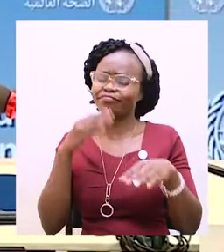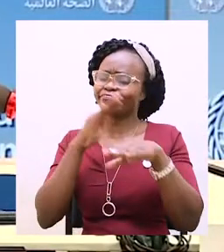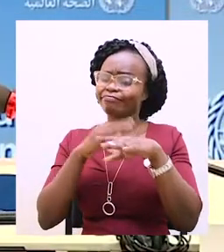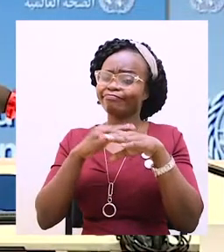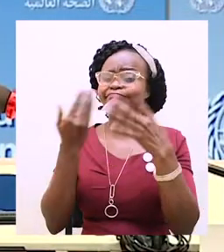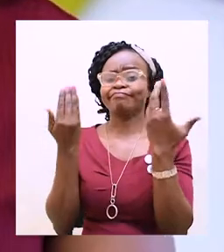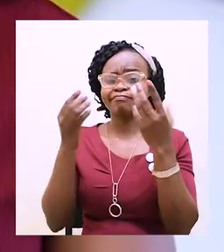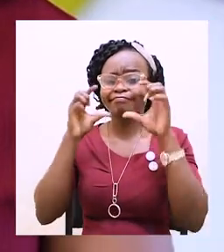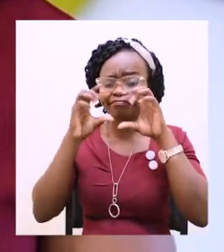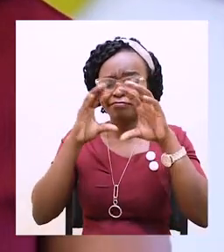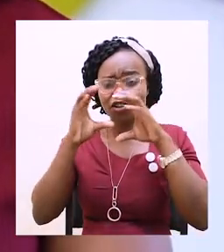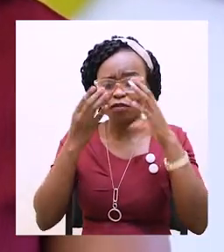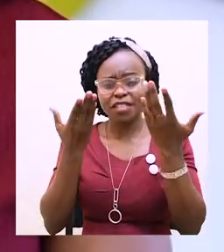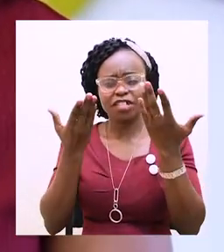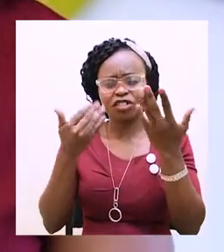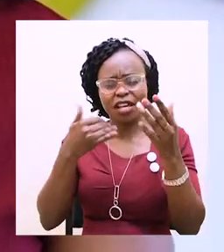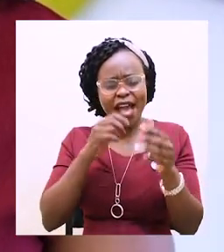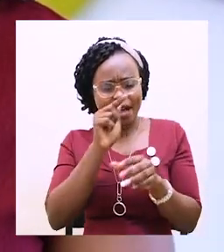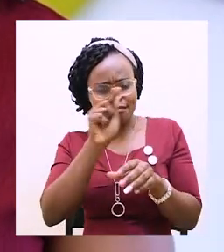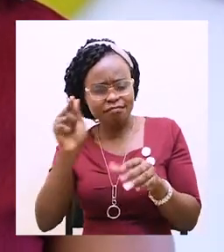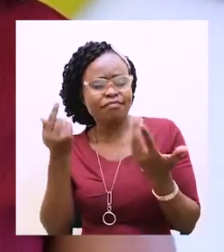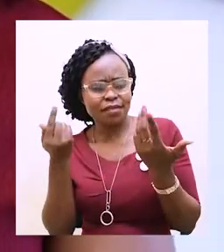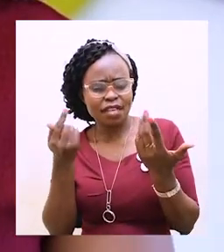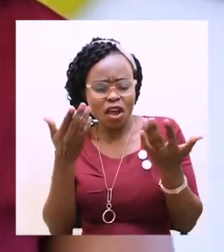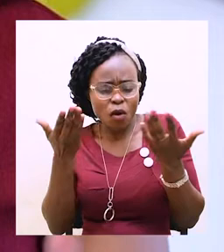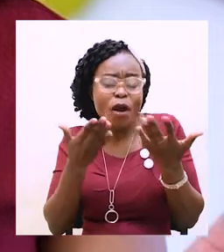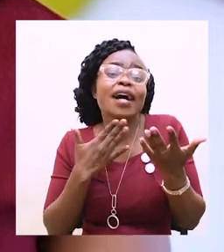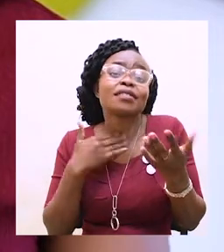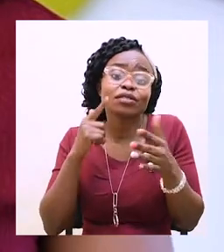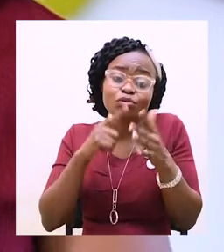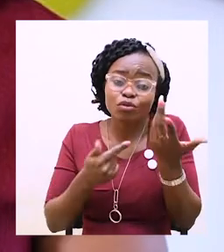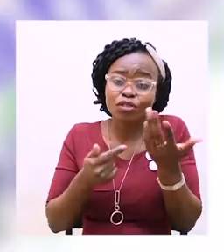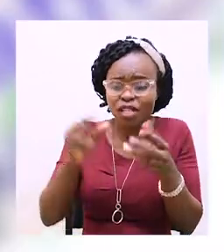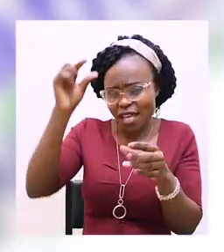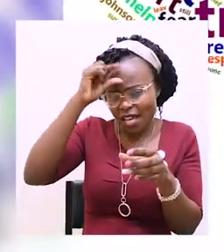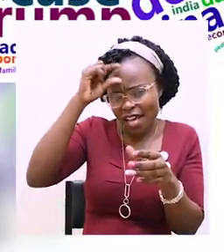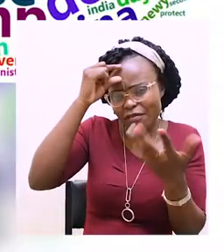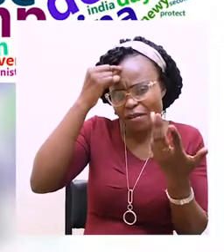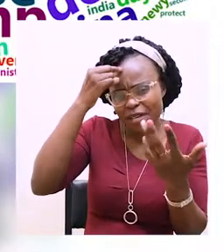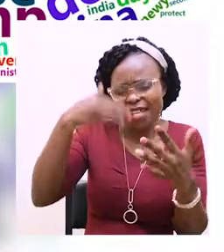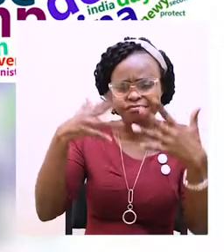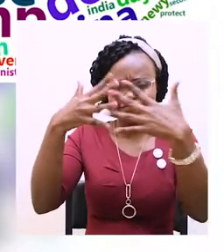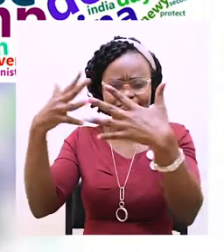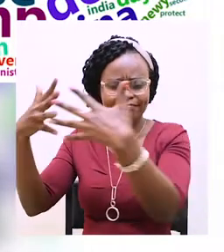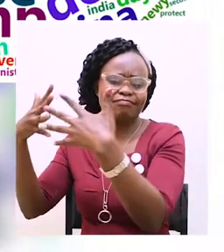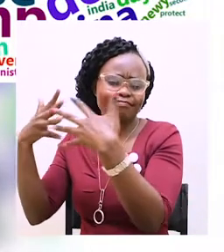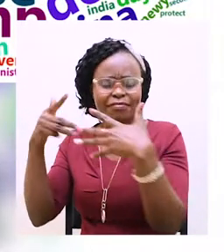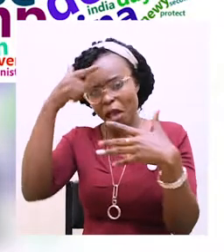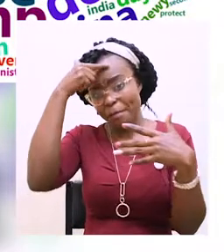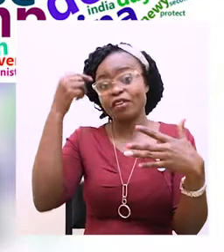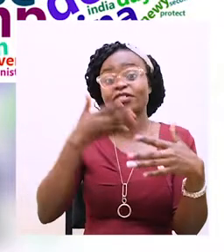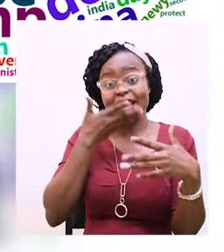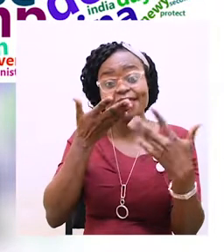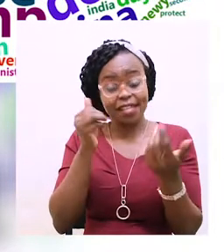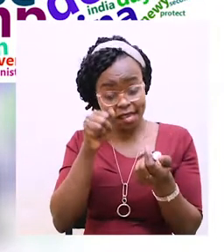candid conversation and asking each other, what is it that we want? Yes, governments have started spreading lockdown, because